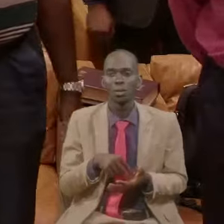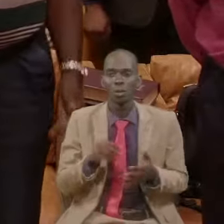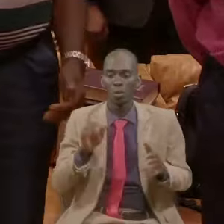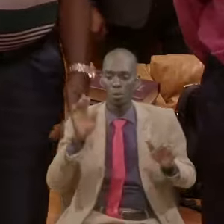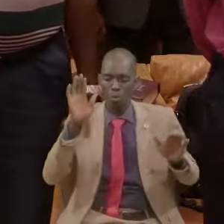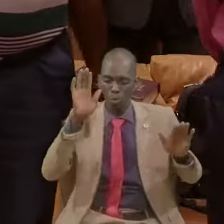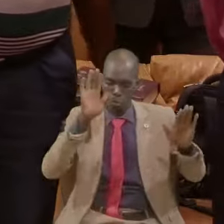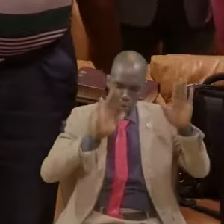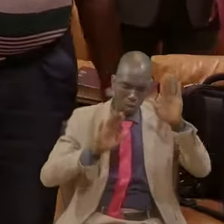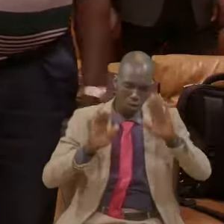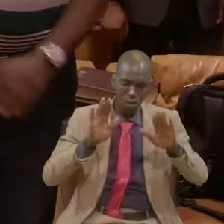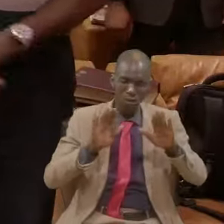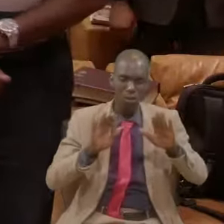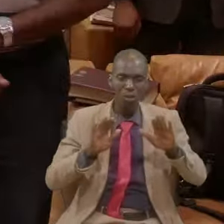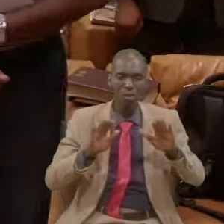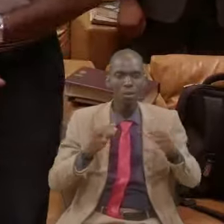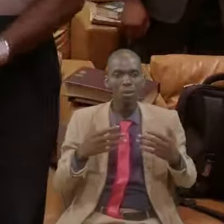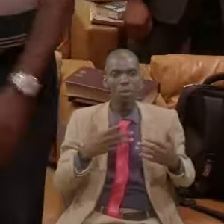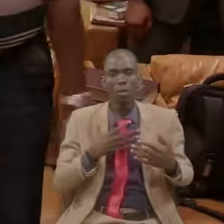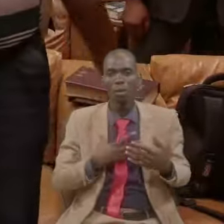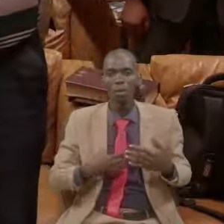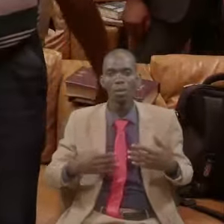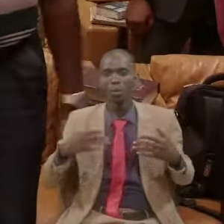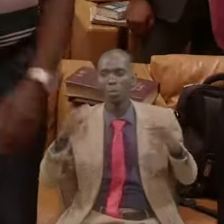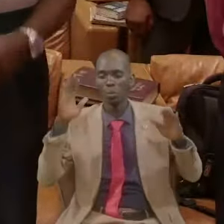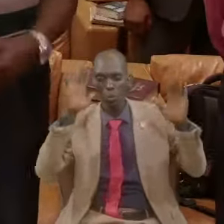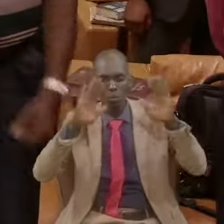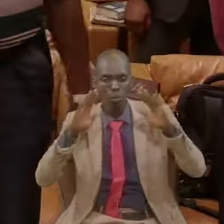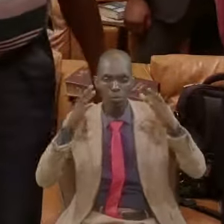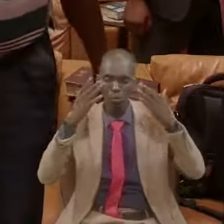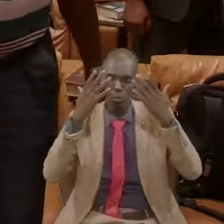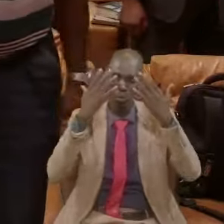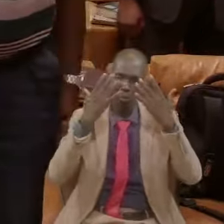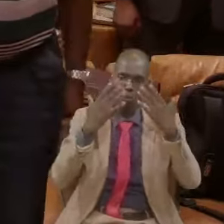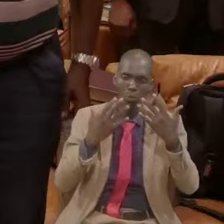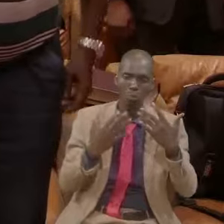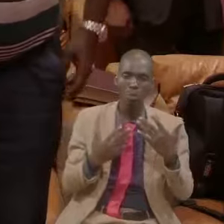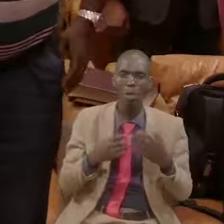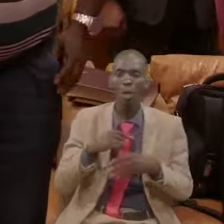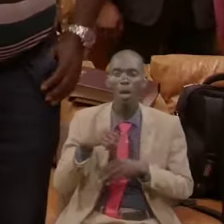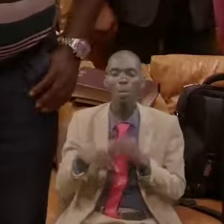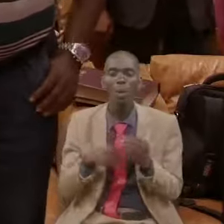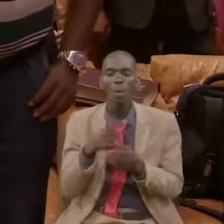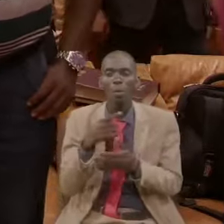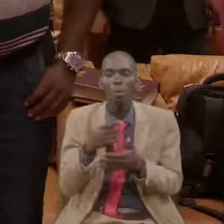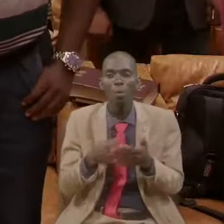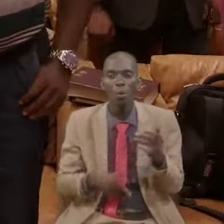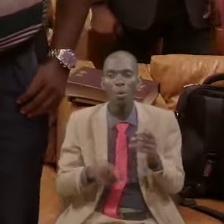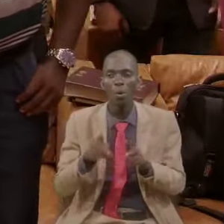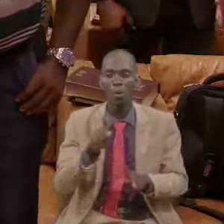Worried, anxious about what people do.